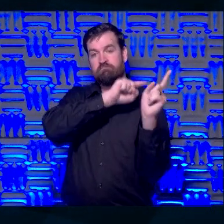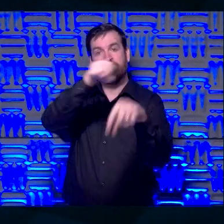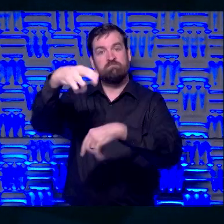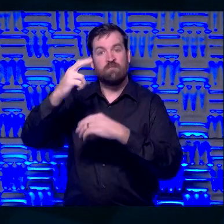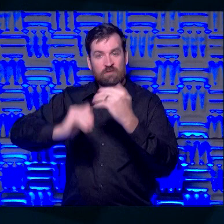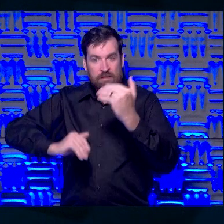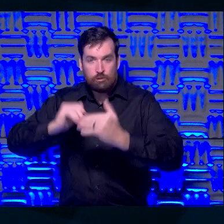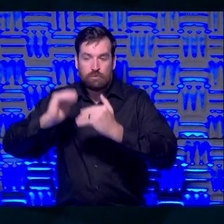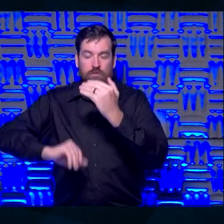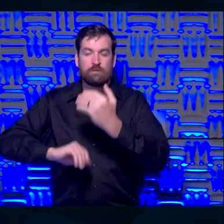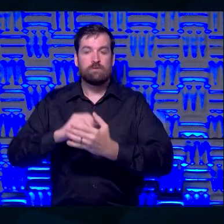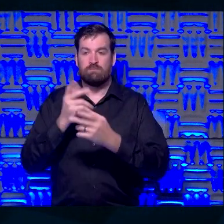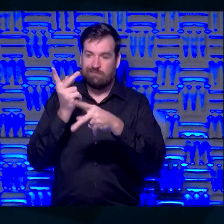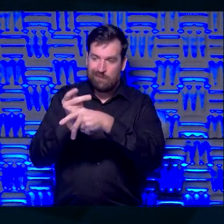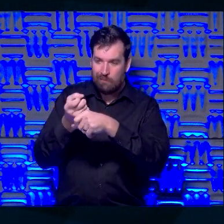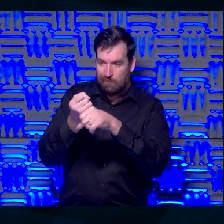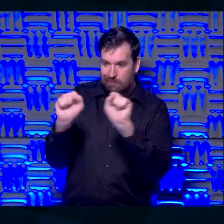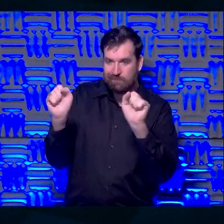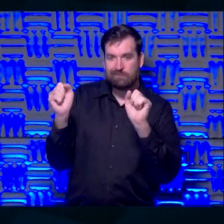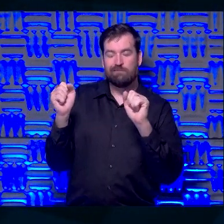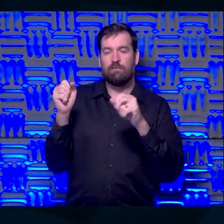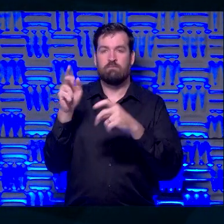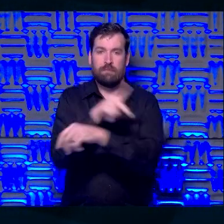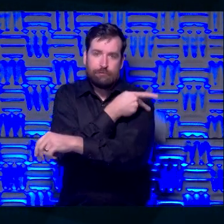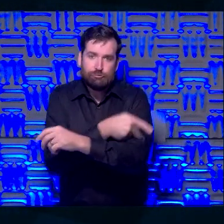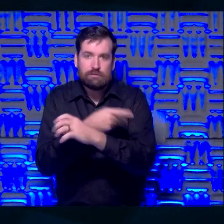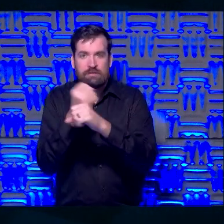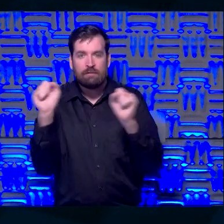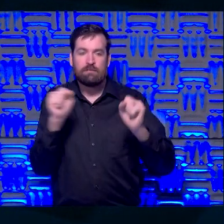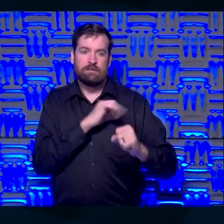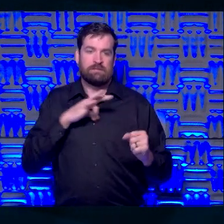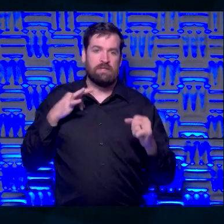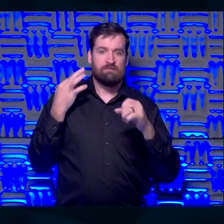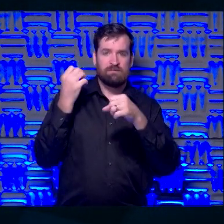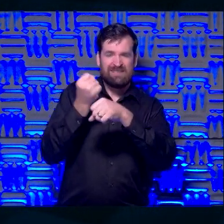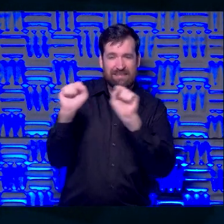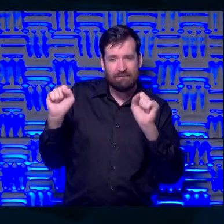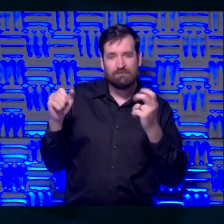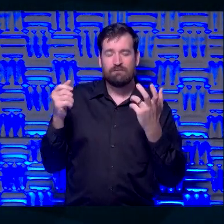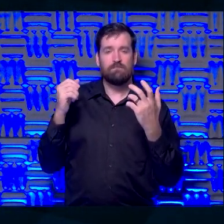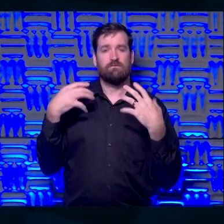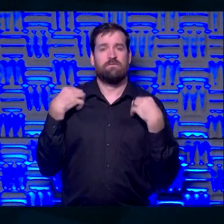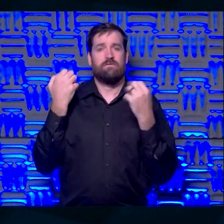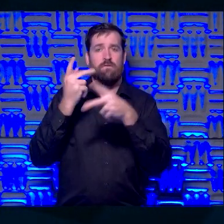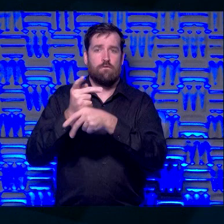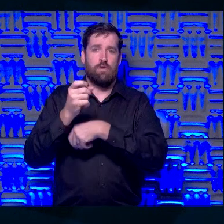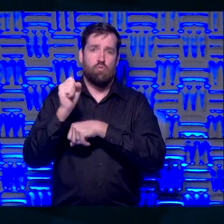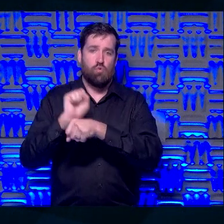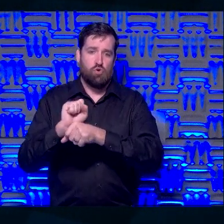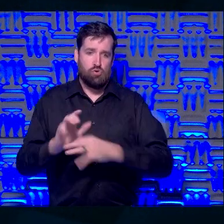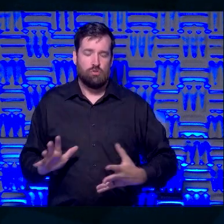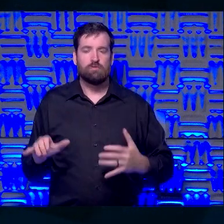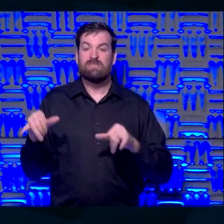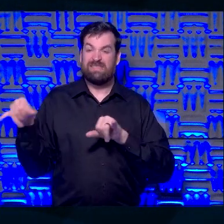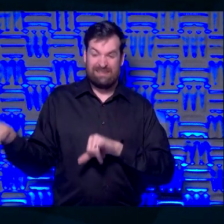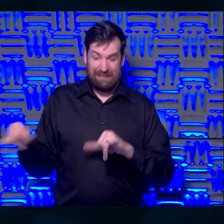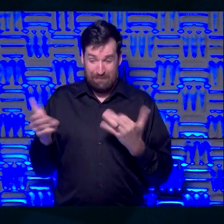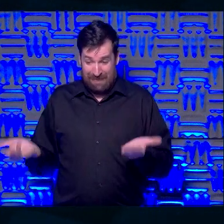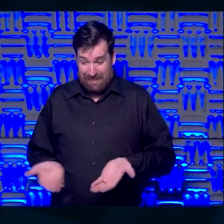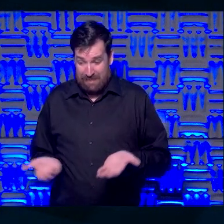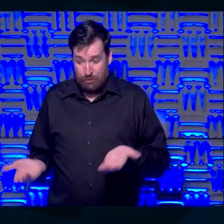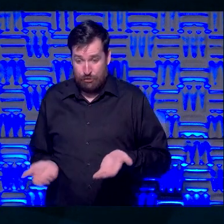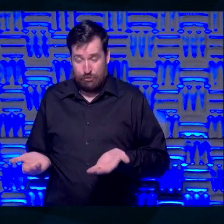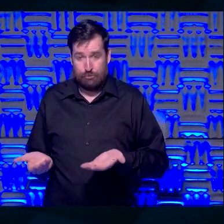precautions, keeping patients safe, keeping each other safe, keeping healthcare workers safe. All the same precautions we're doing